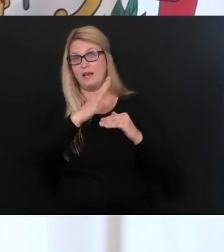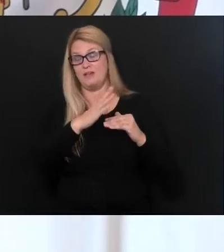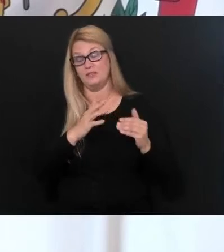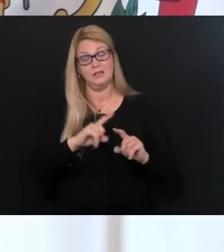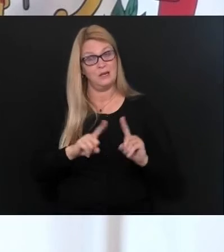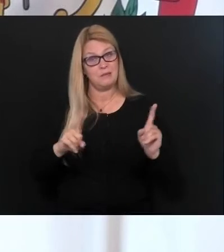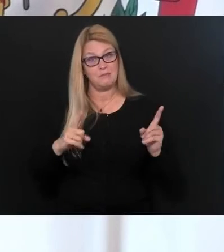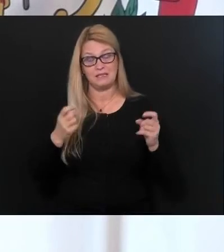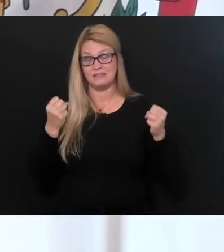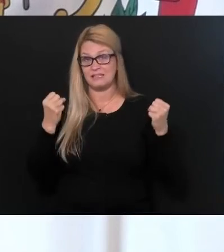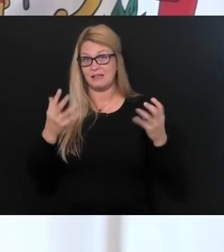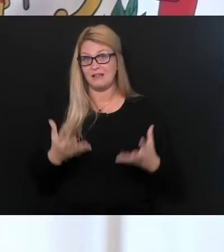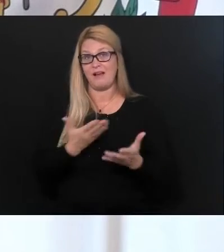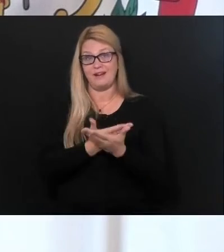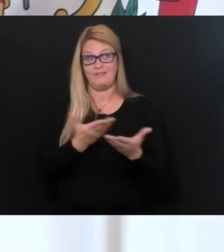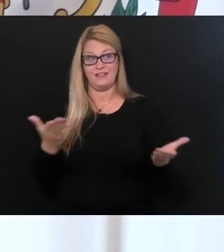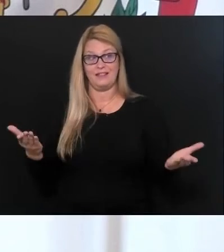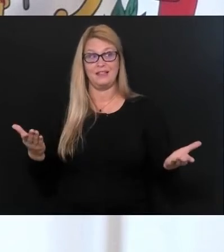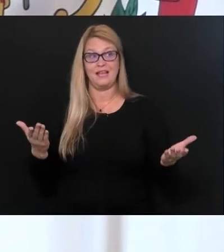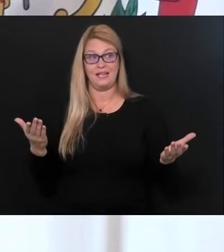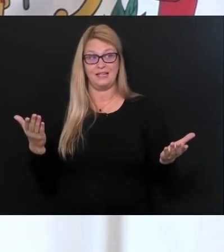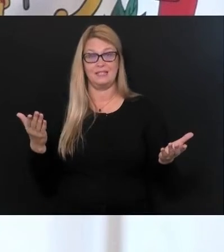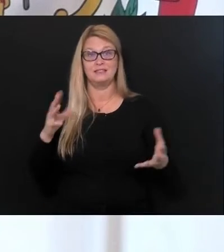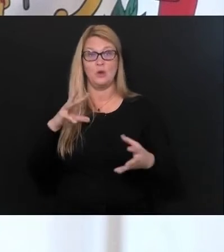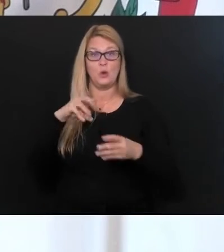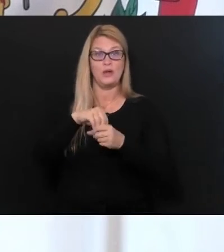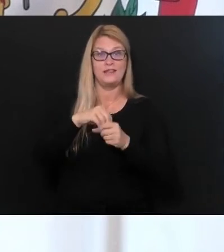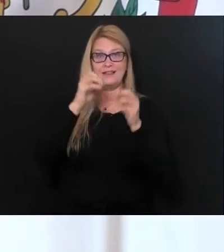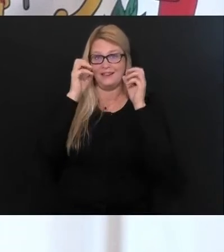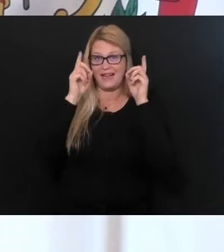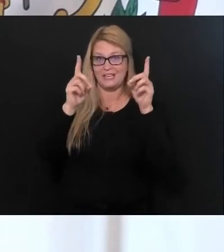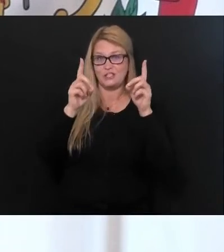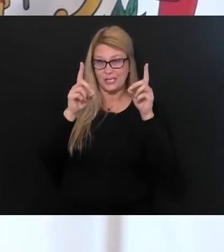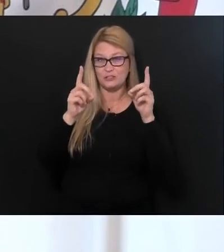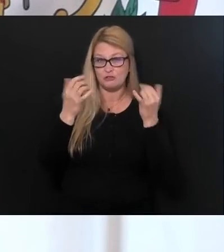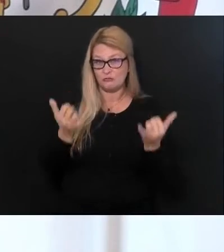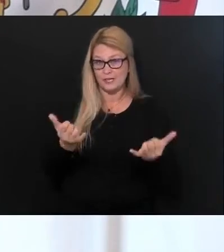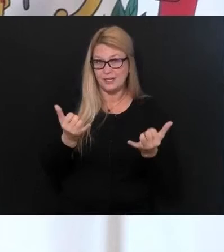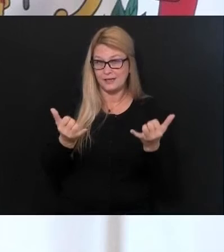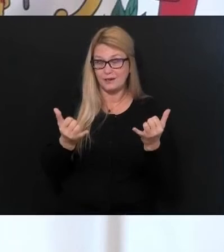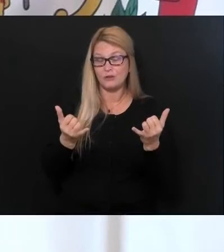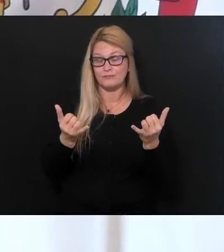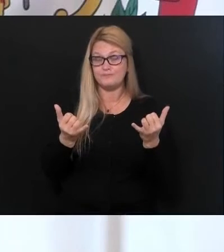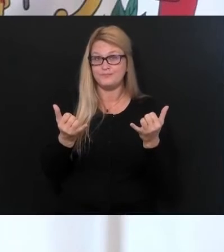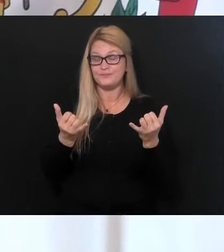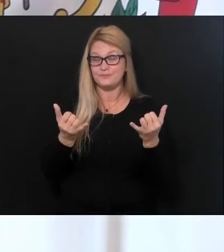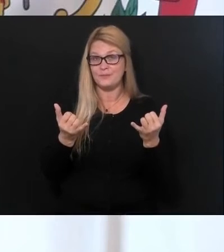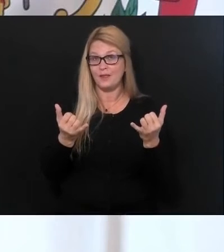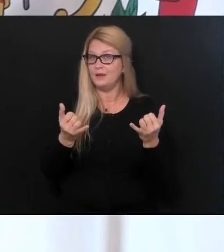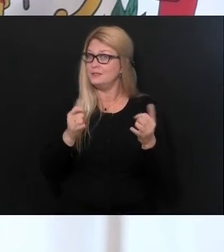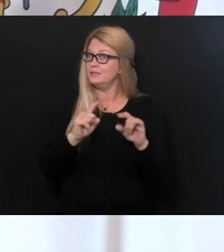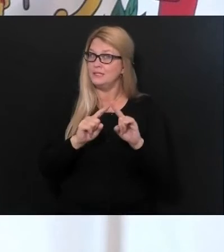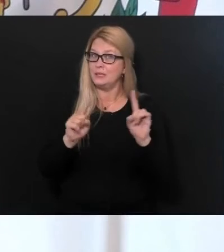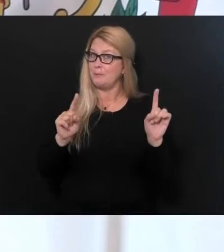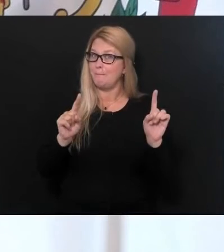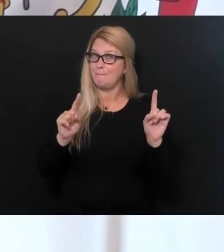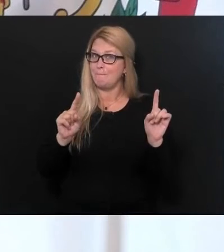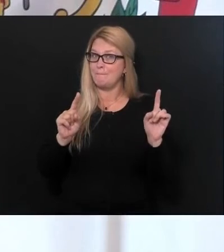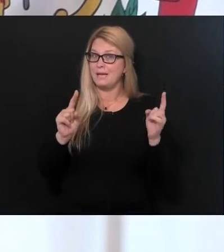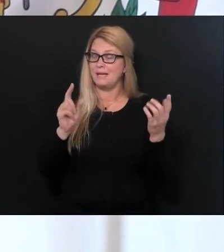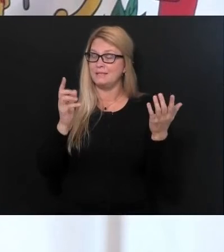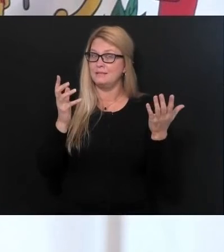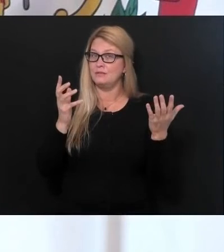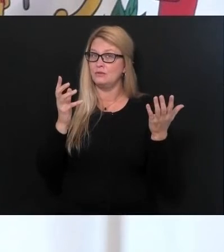lot of stuff that's going on within the education arena, and the bottom line is just one thing and one thing